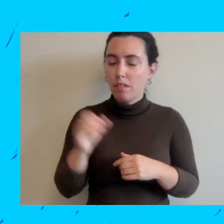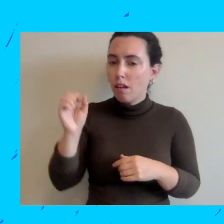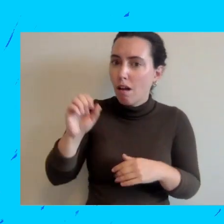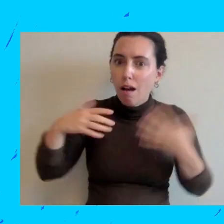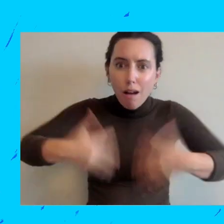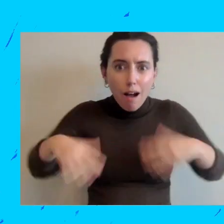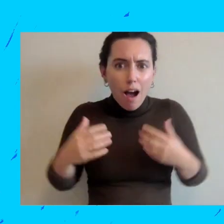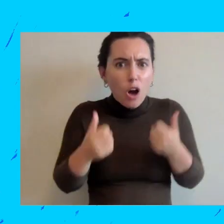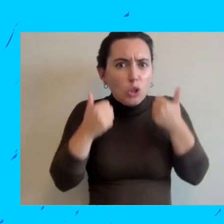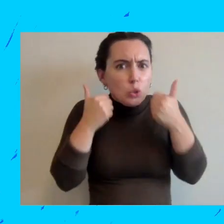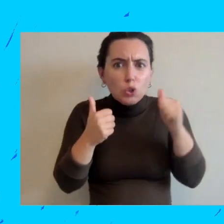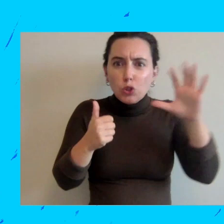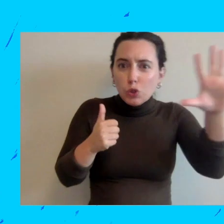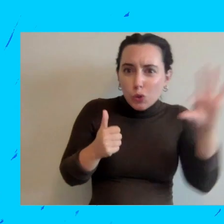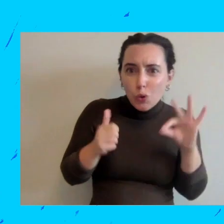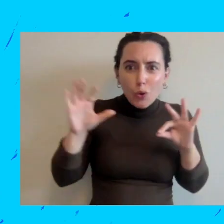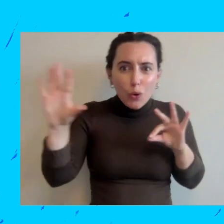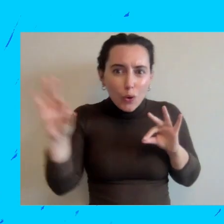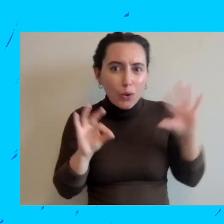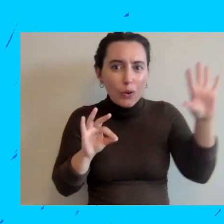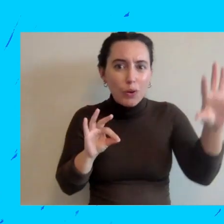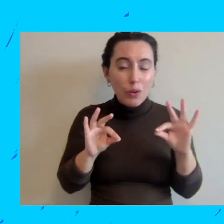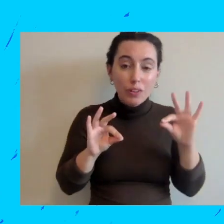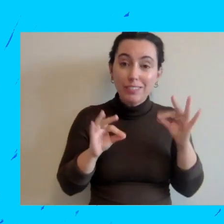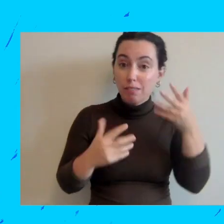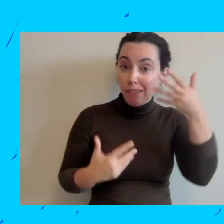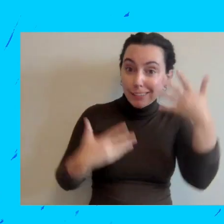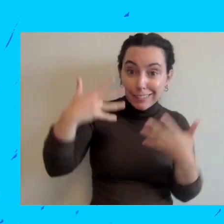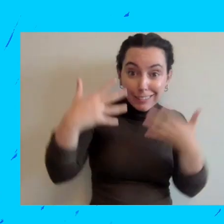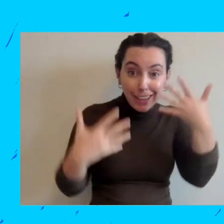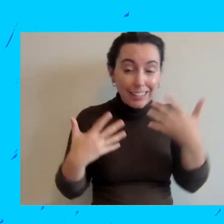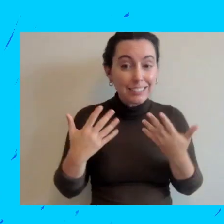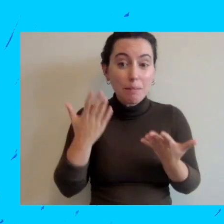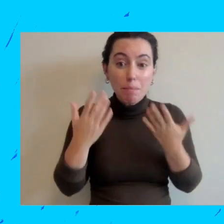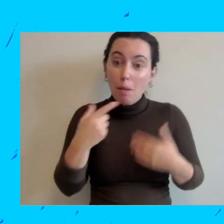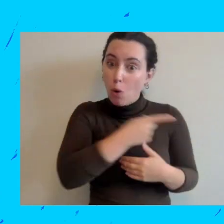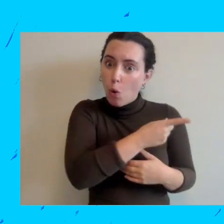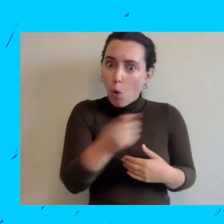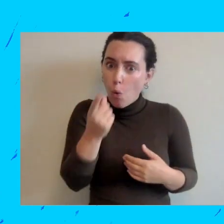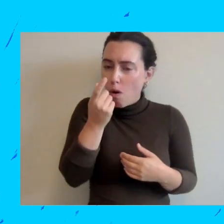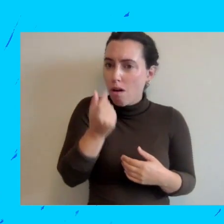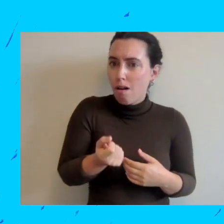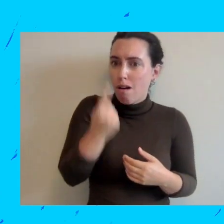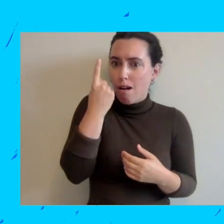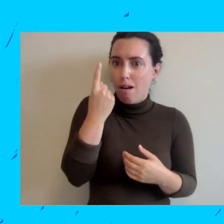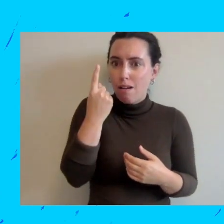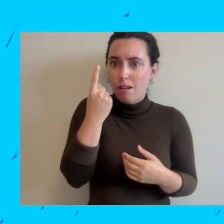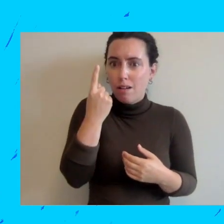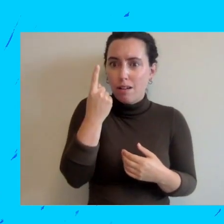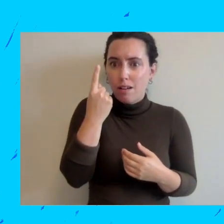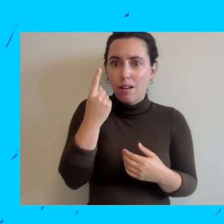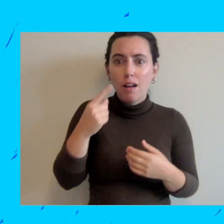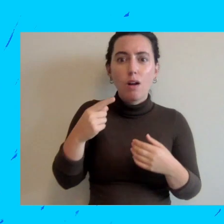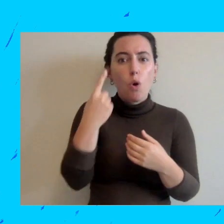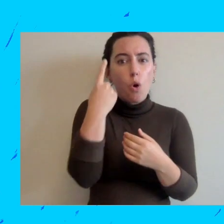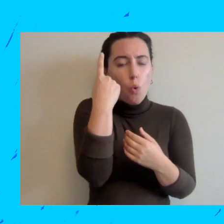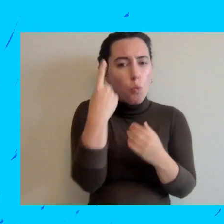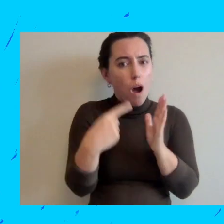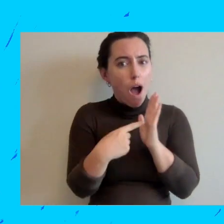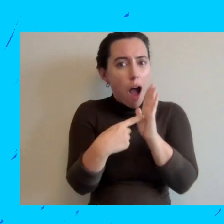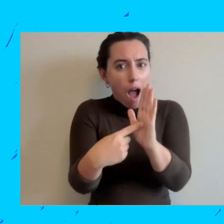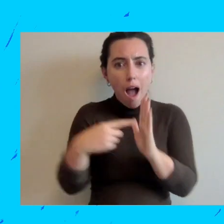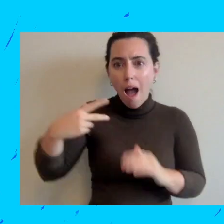today. And as we're talking about data, you might know about the wonderful Apurva Panidipu, aka the